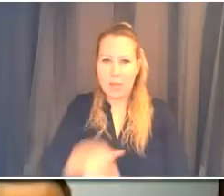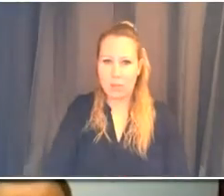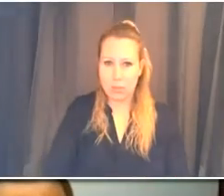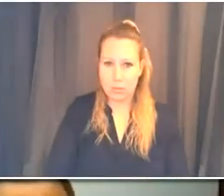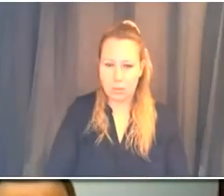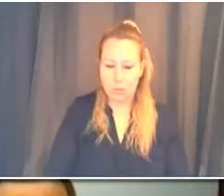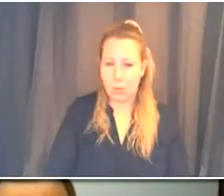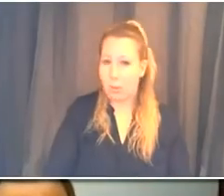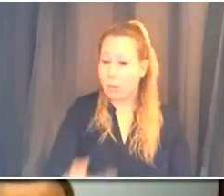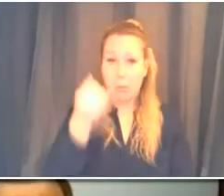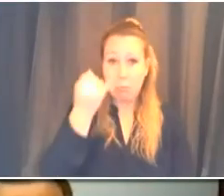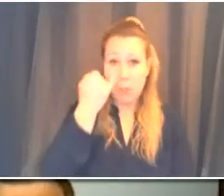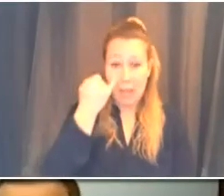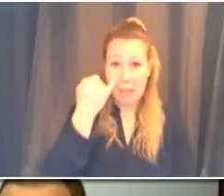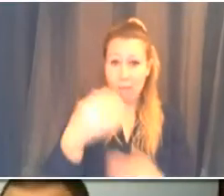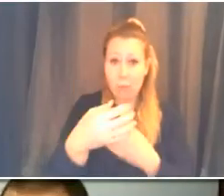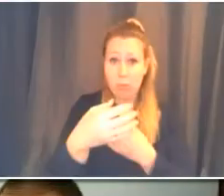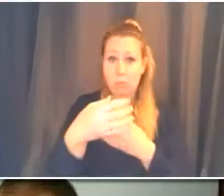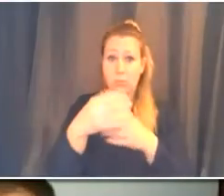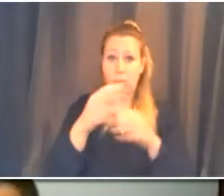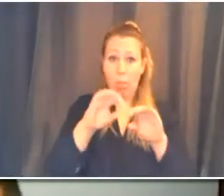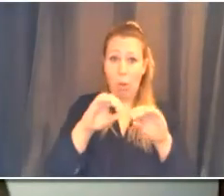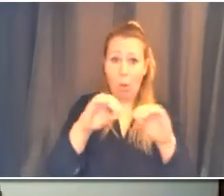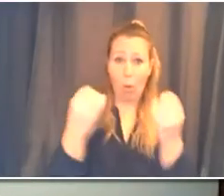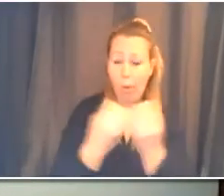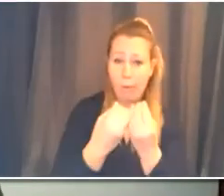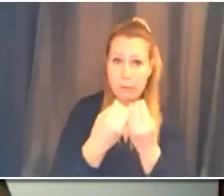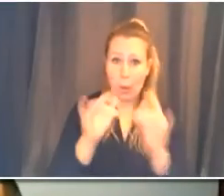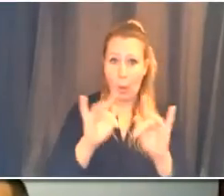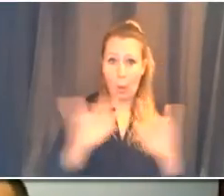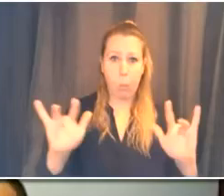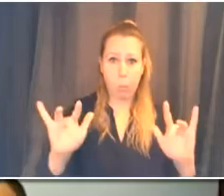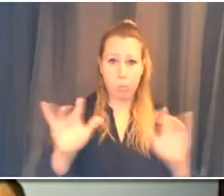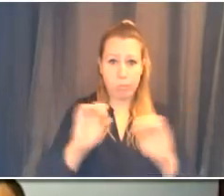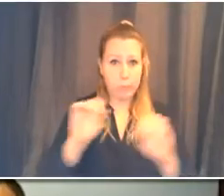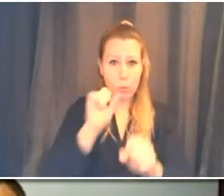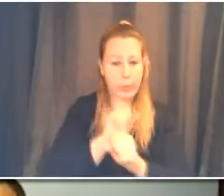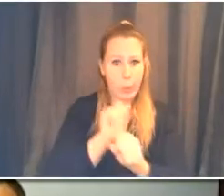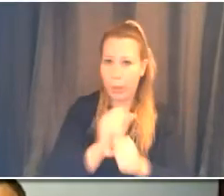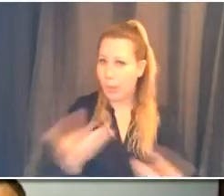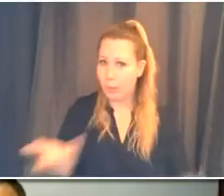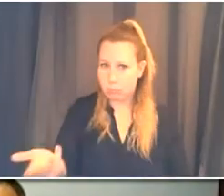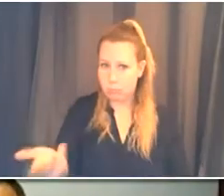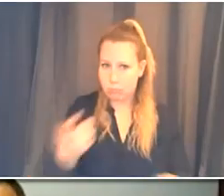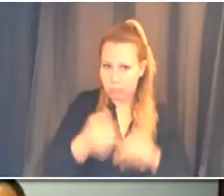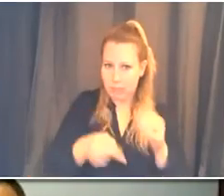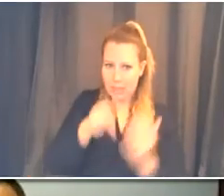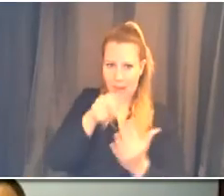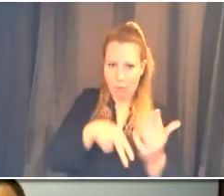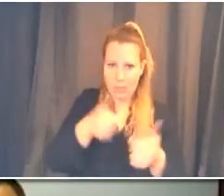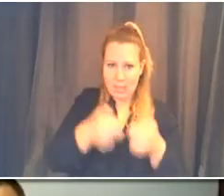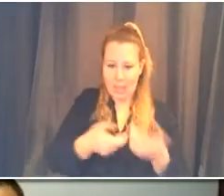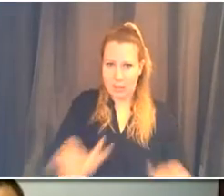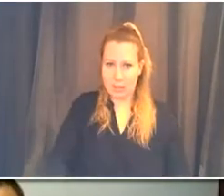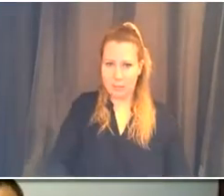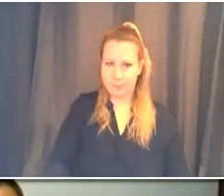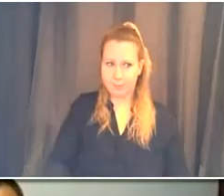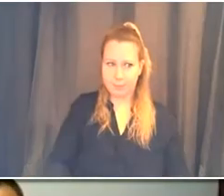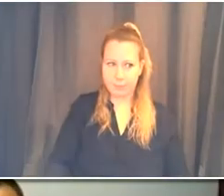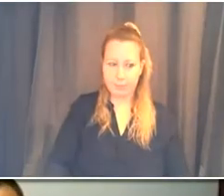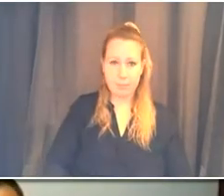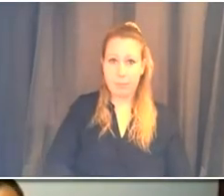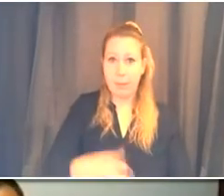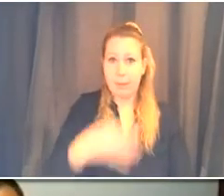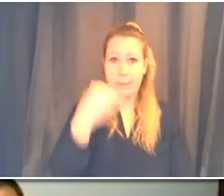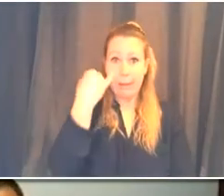or you know they're on a lunch break or something where is that text going to go it's going to sit in space and that person really needs help if